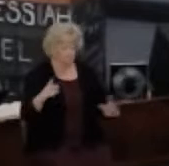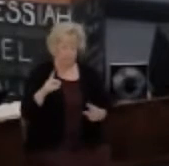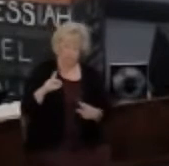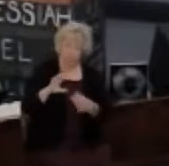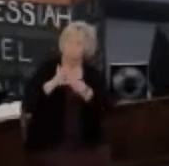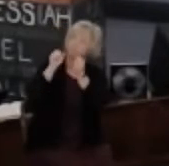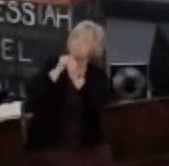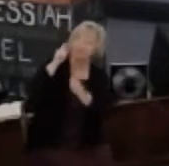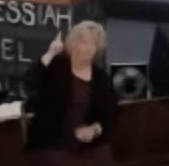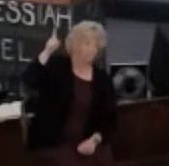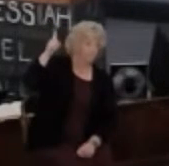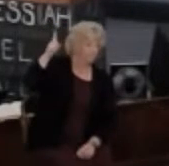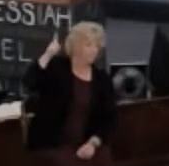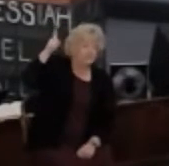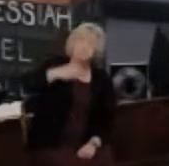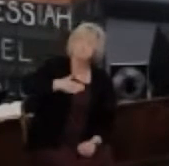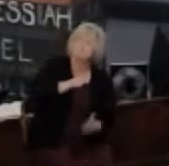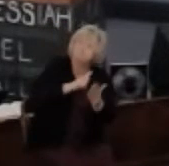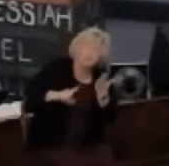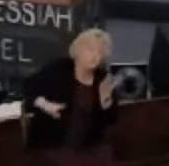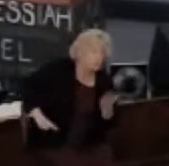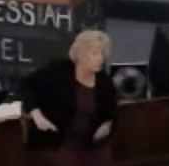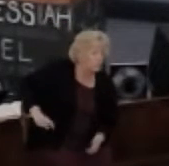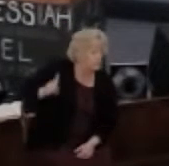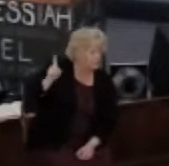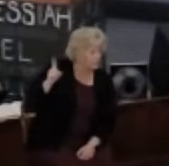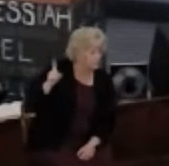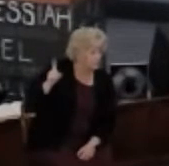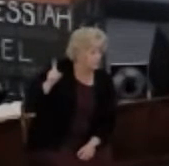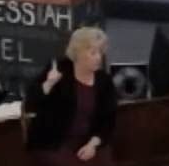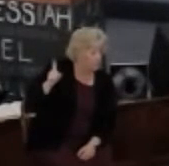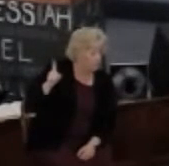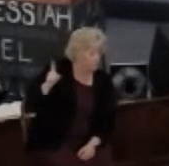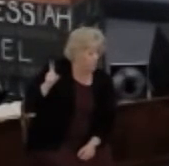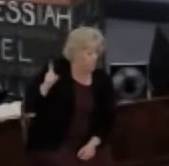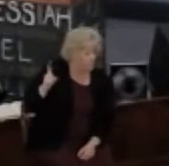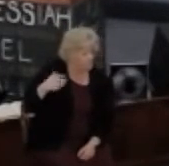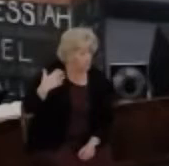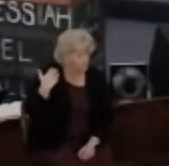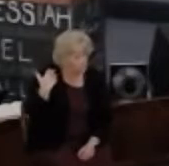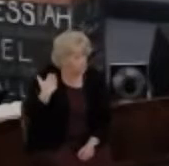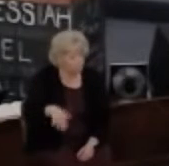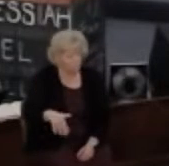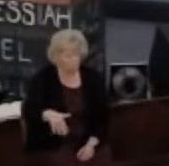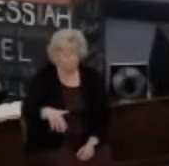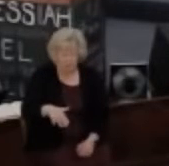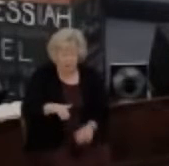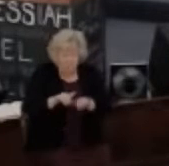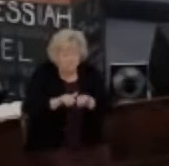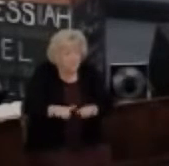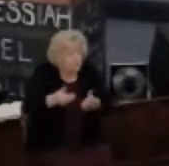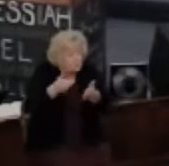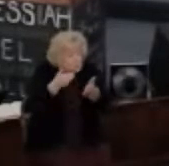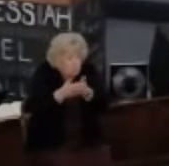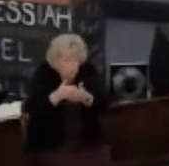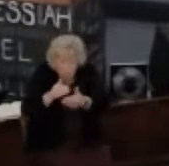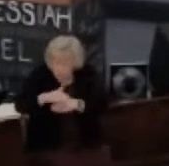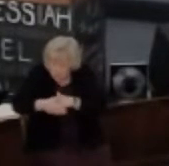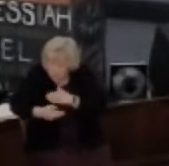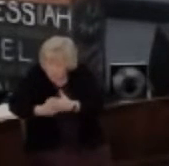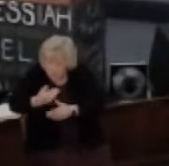Jesus. Am I still playing at token efforts in the shallow water of Christian